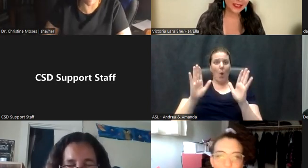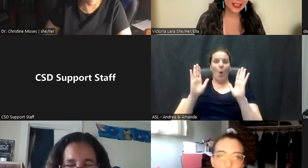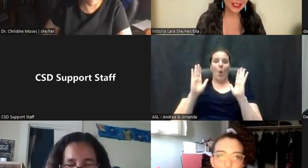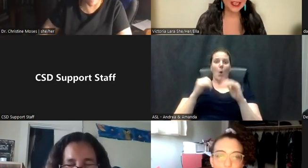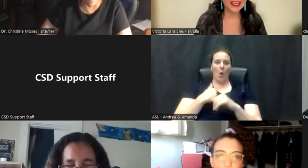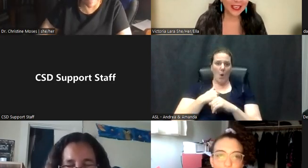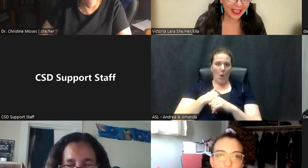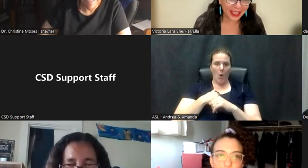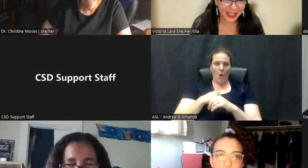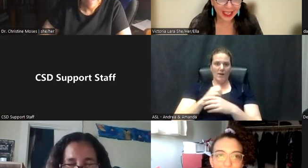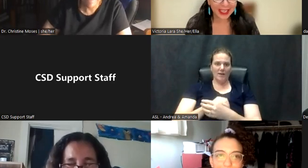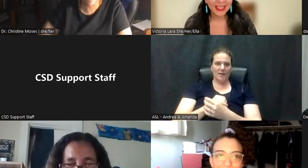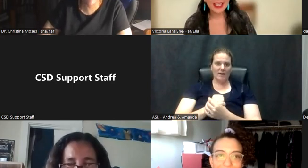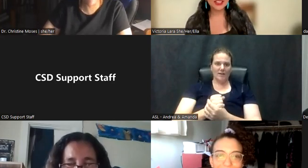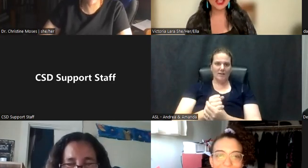Christine.